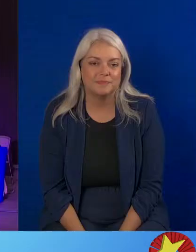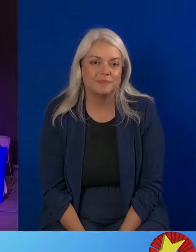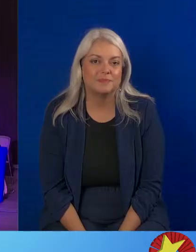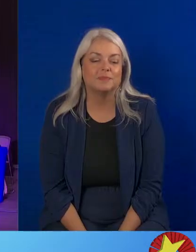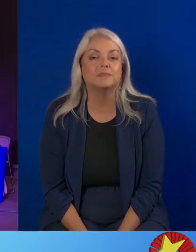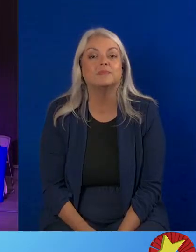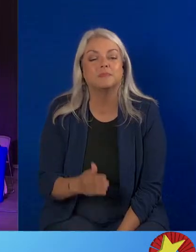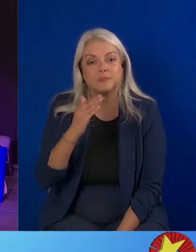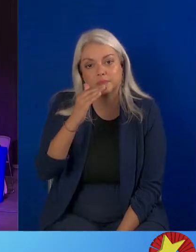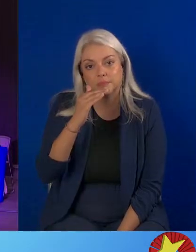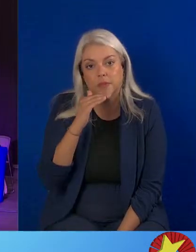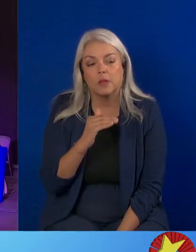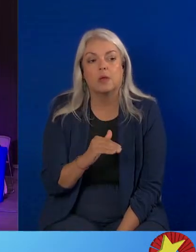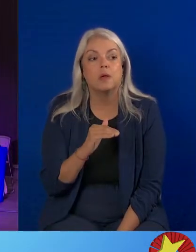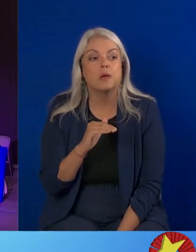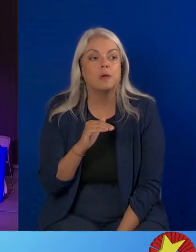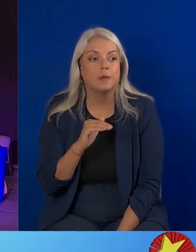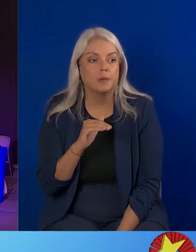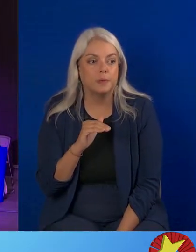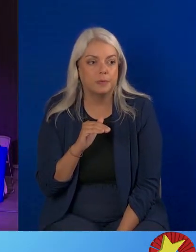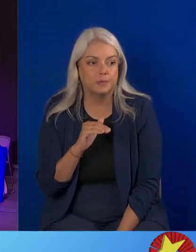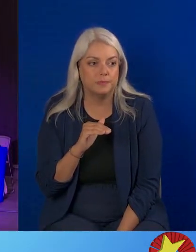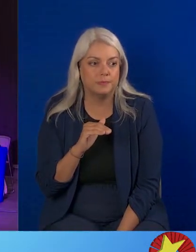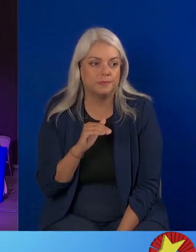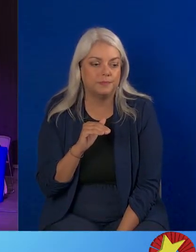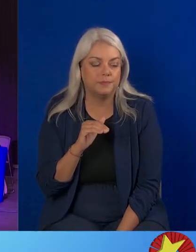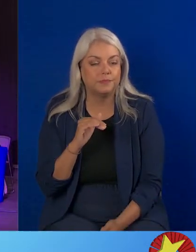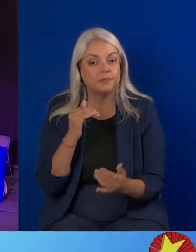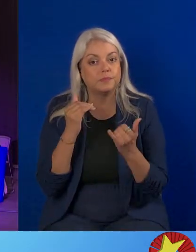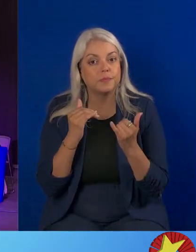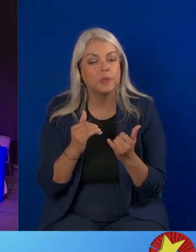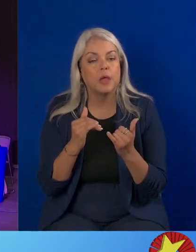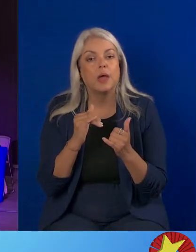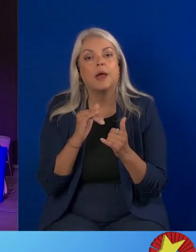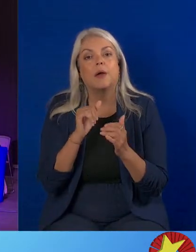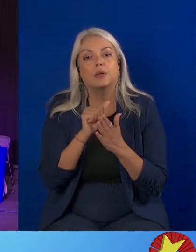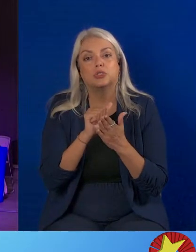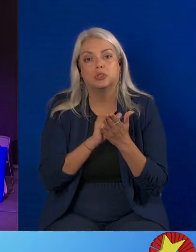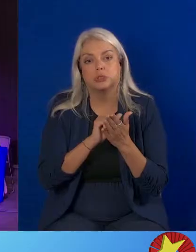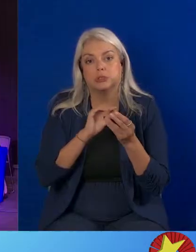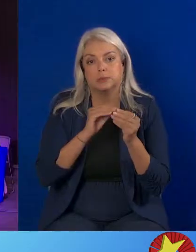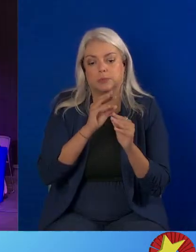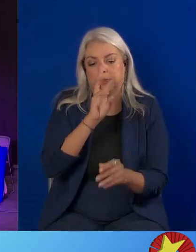Moving on from that, we're going to get to 6.1.